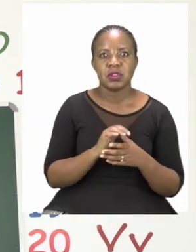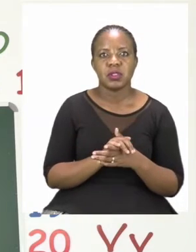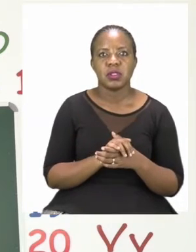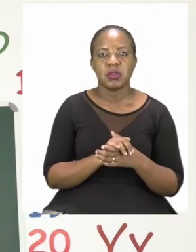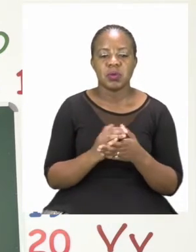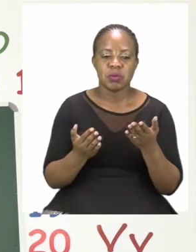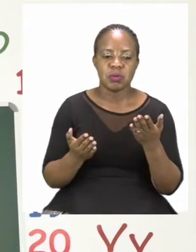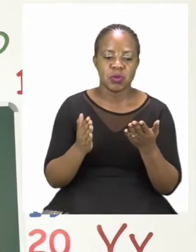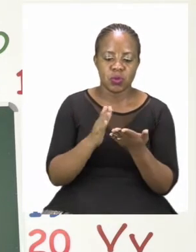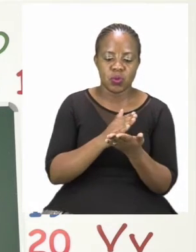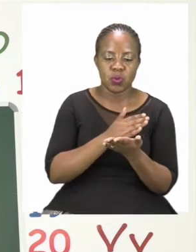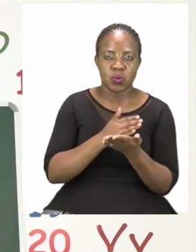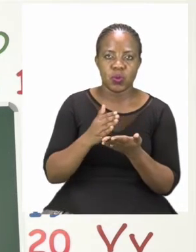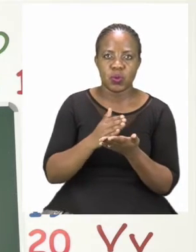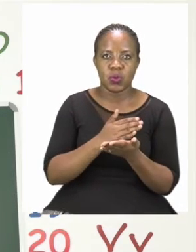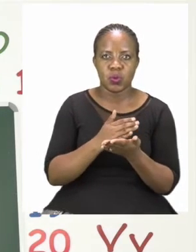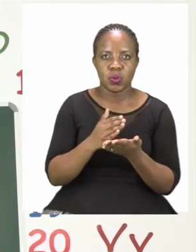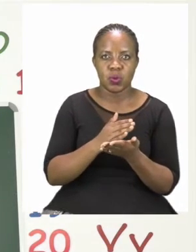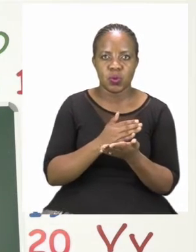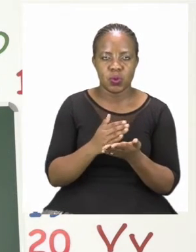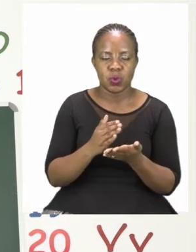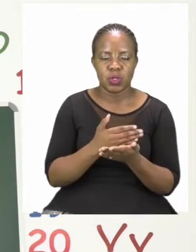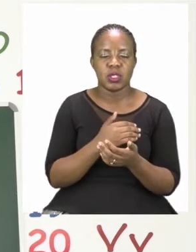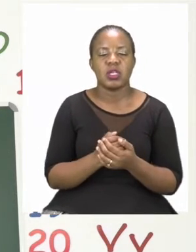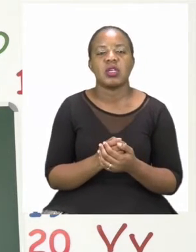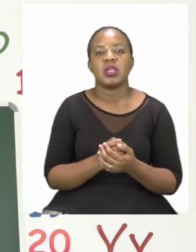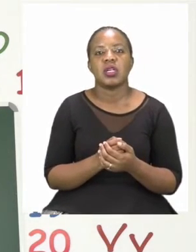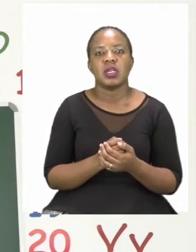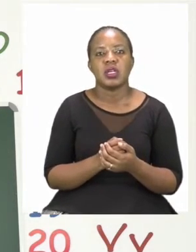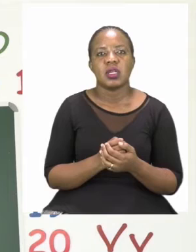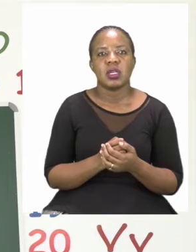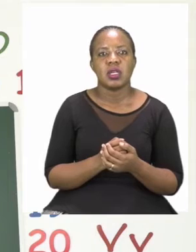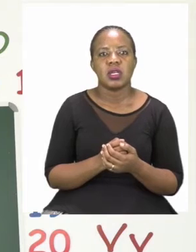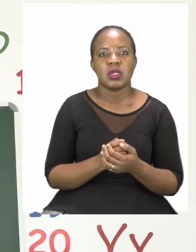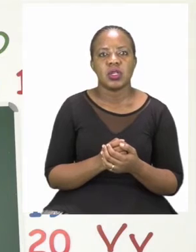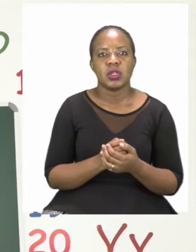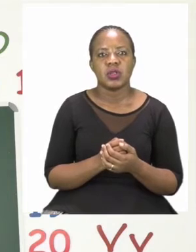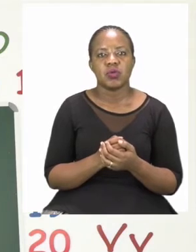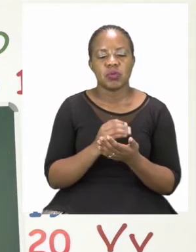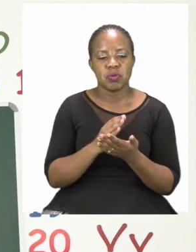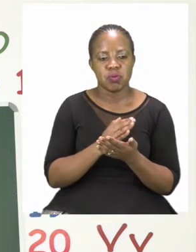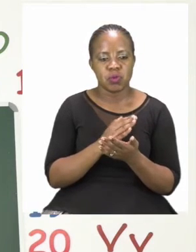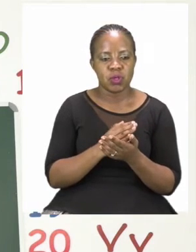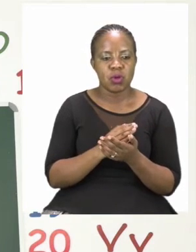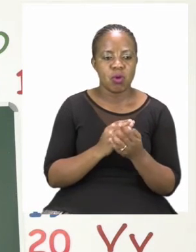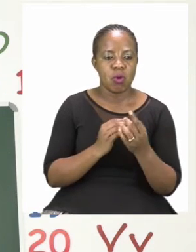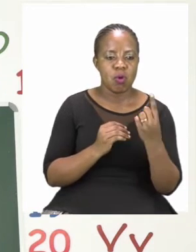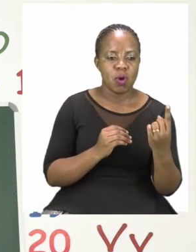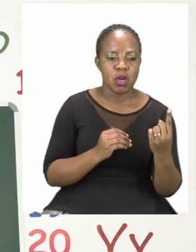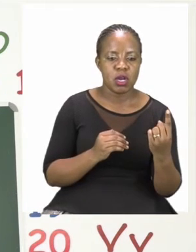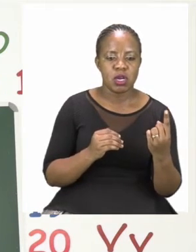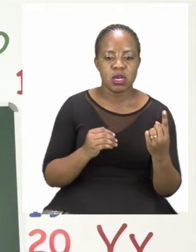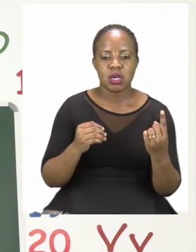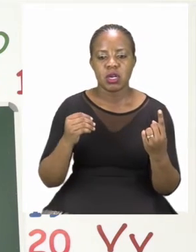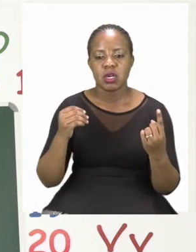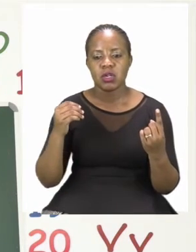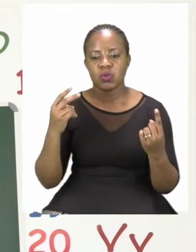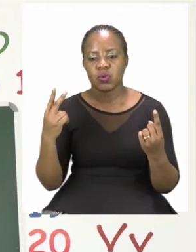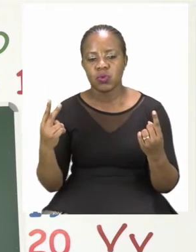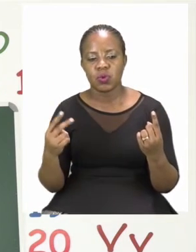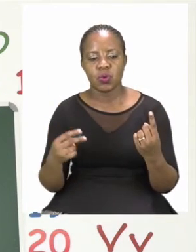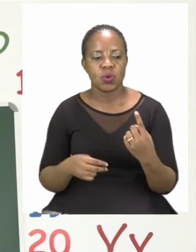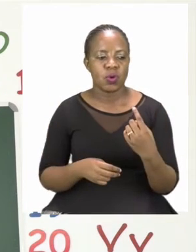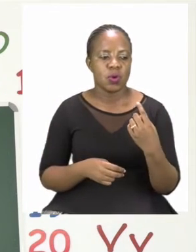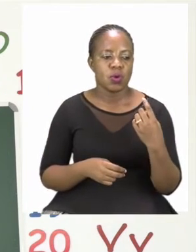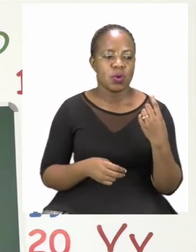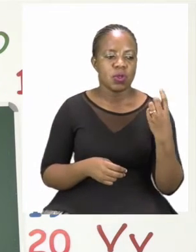to 12, and we were sharing from one box to another. Now we need to count how many each